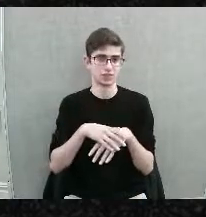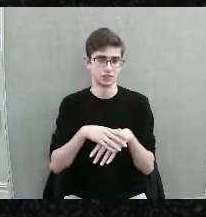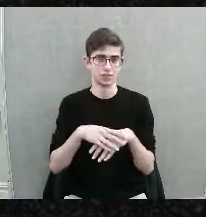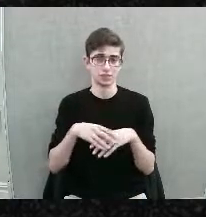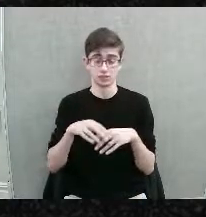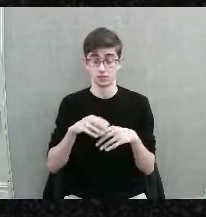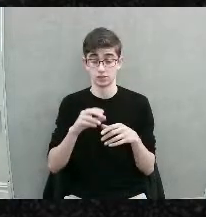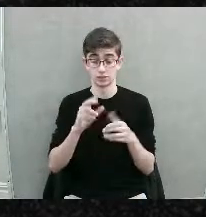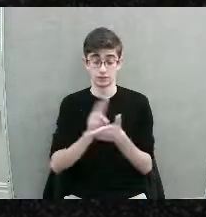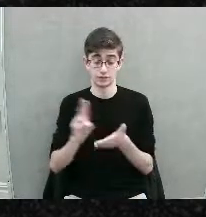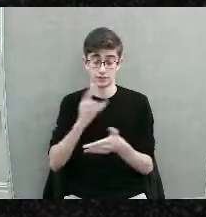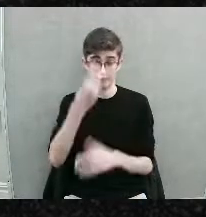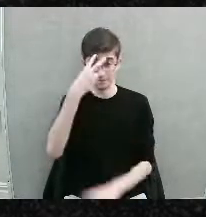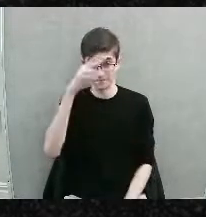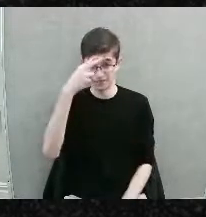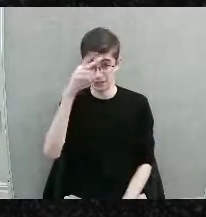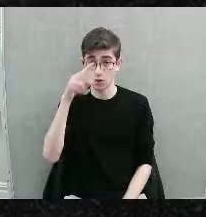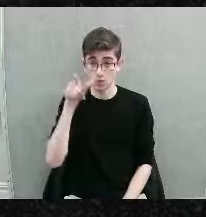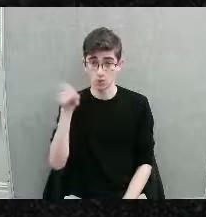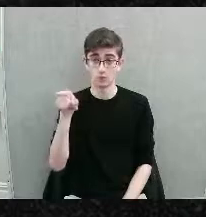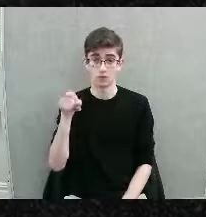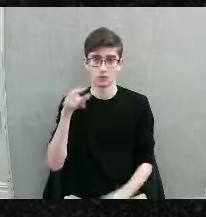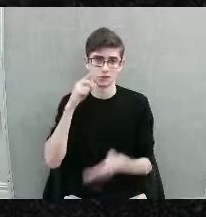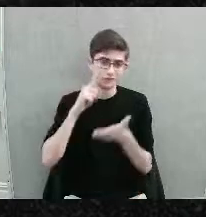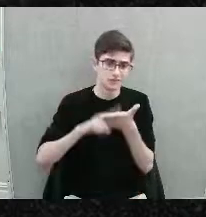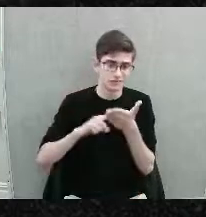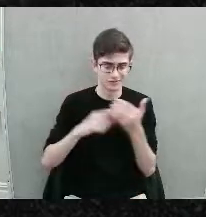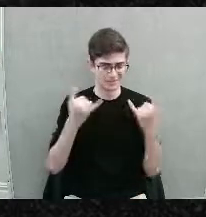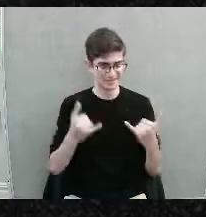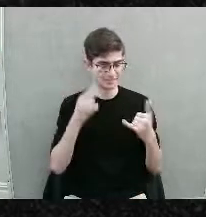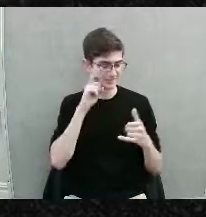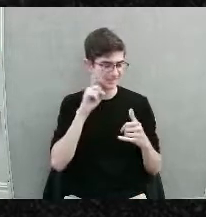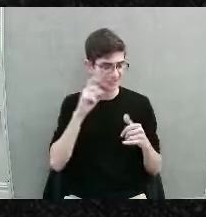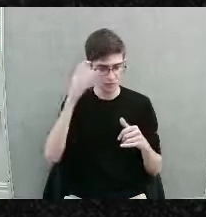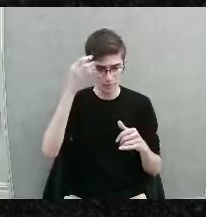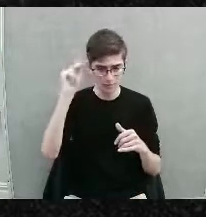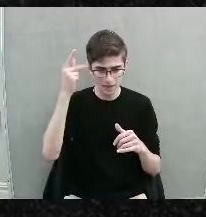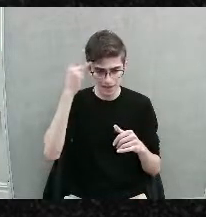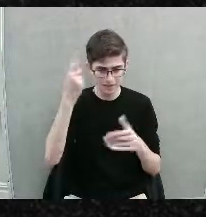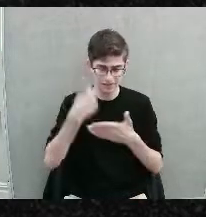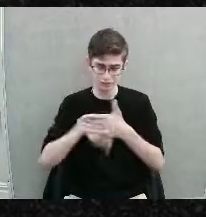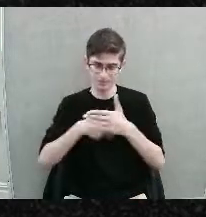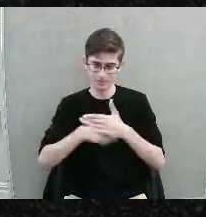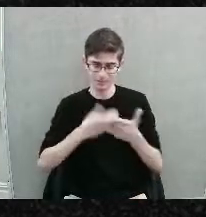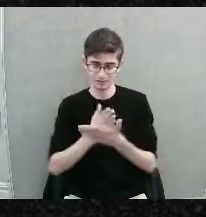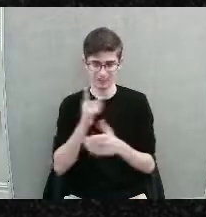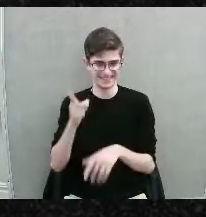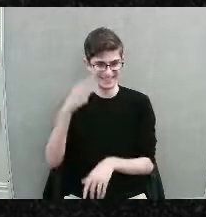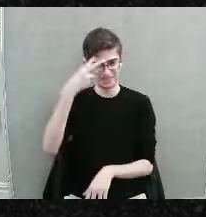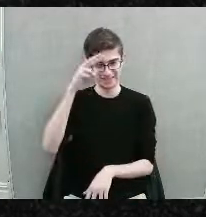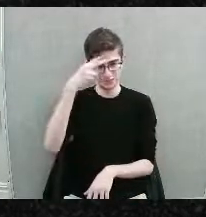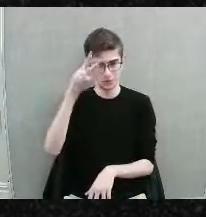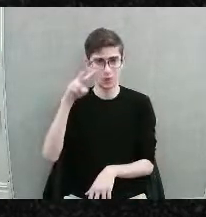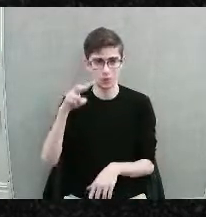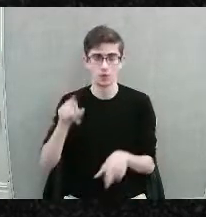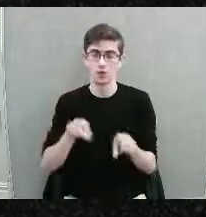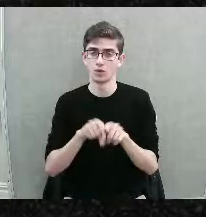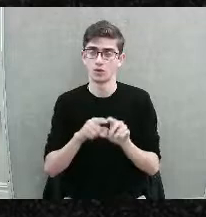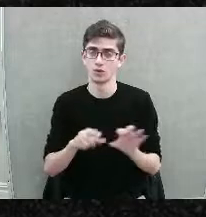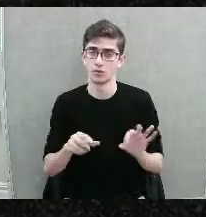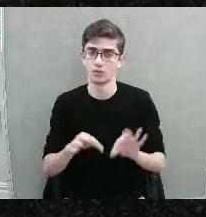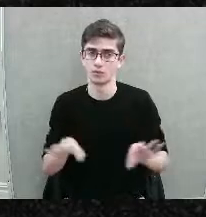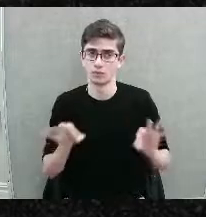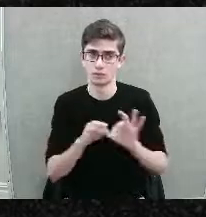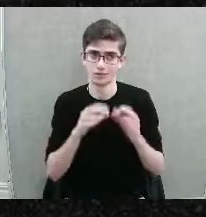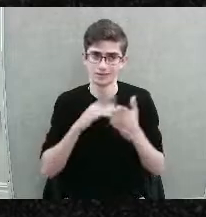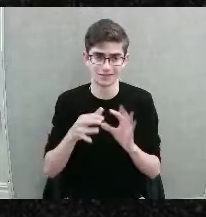of Mexico, who researches contemporary sexual politics and reproductive rights in Mexico, including an important study on women